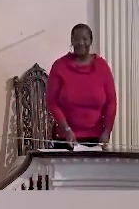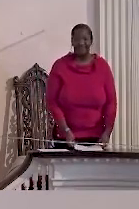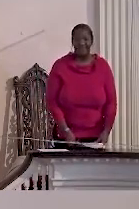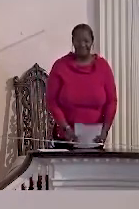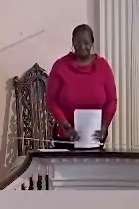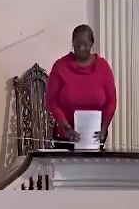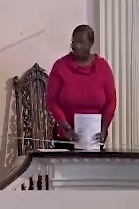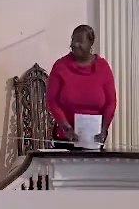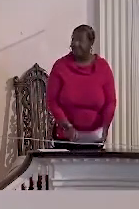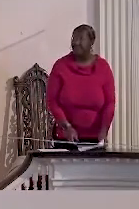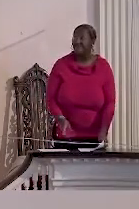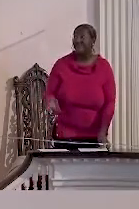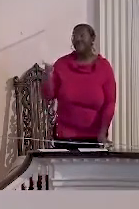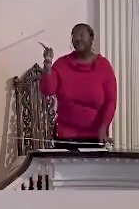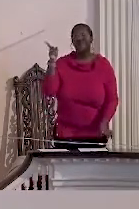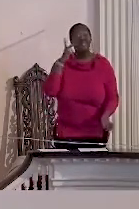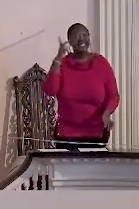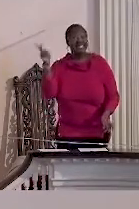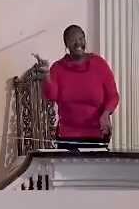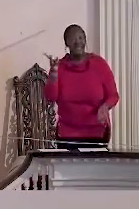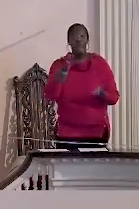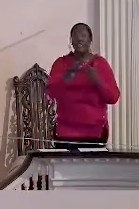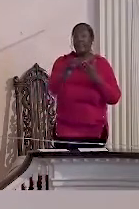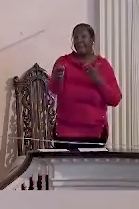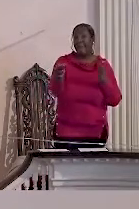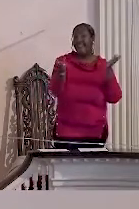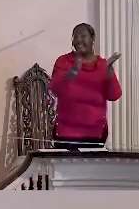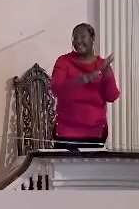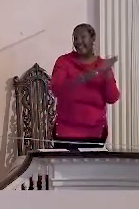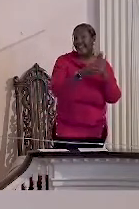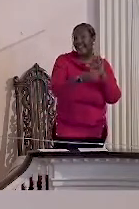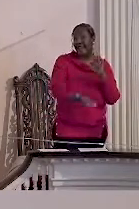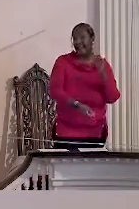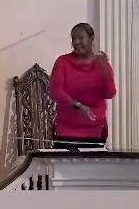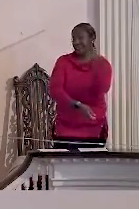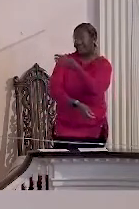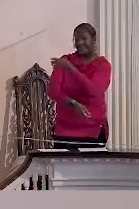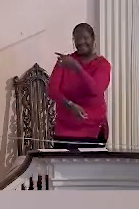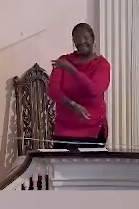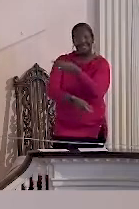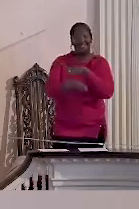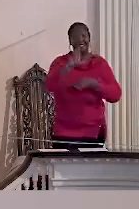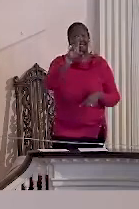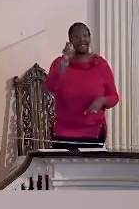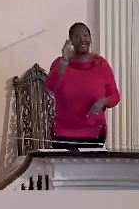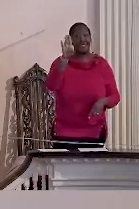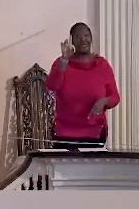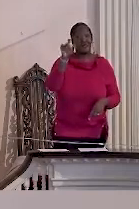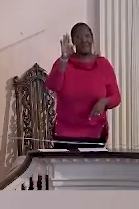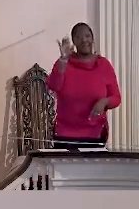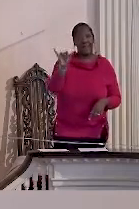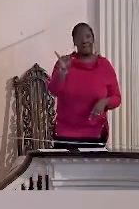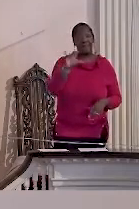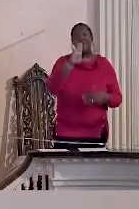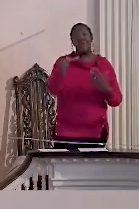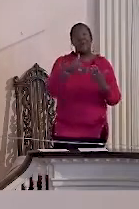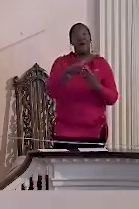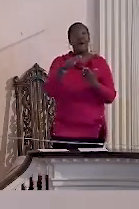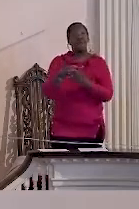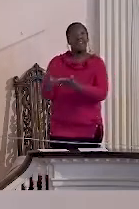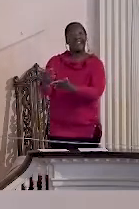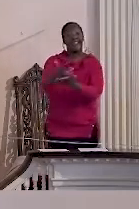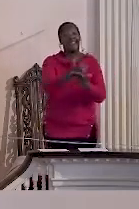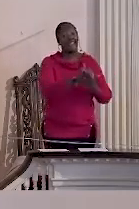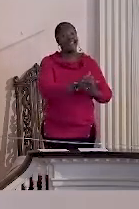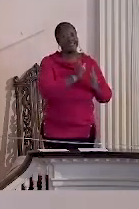You can see it, you can buy a signed copy at a table in the Reeb lobby. And all the proceeds go to No